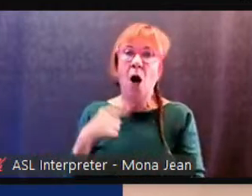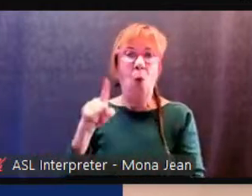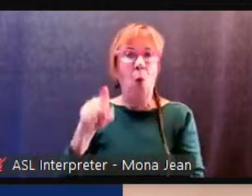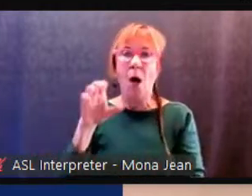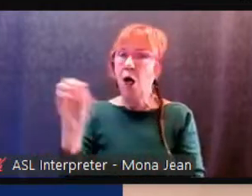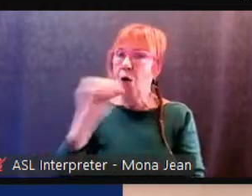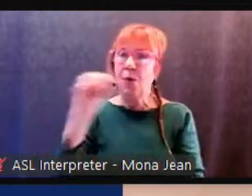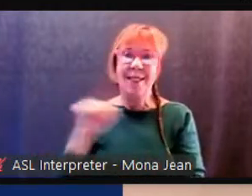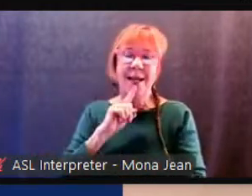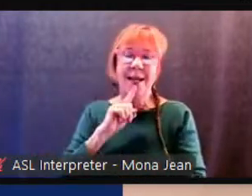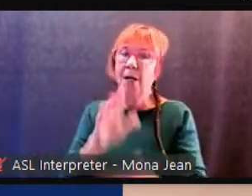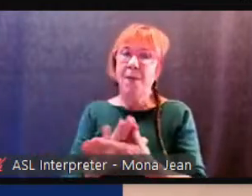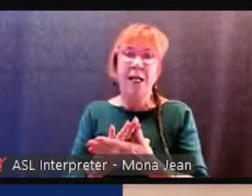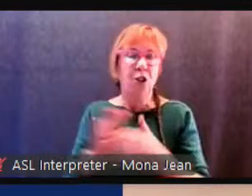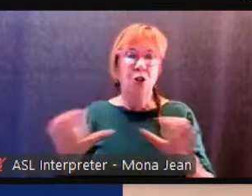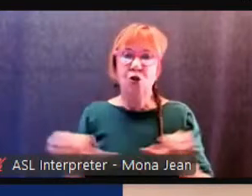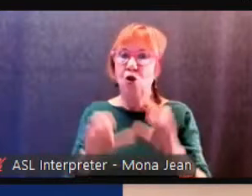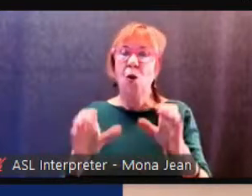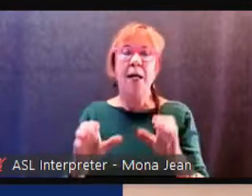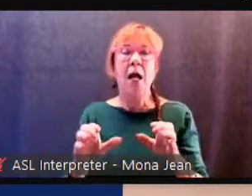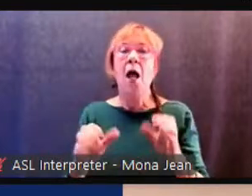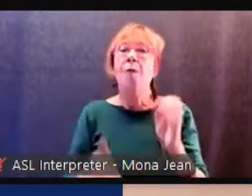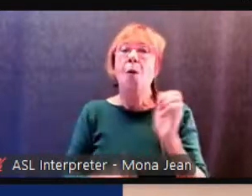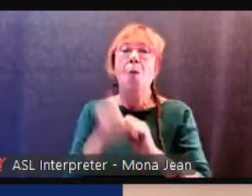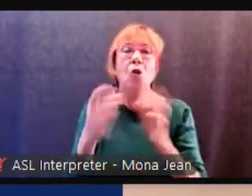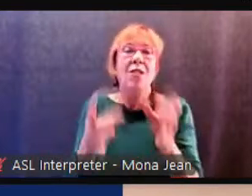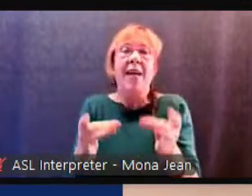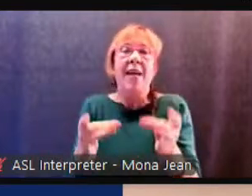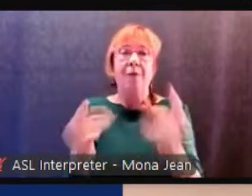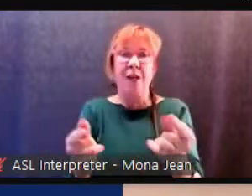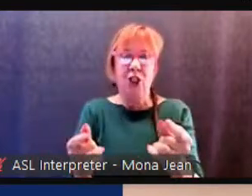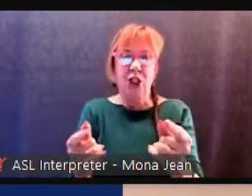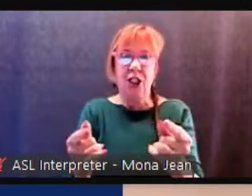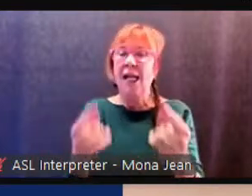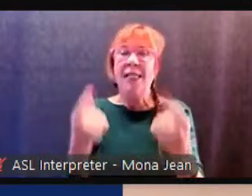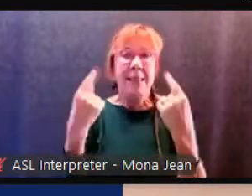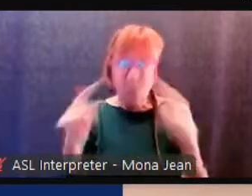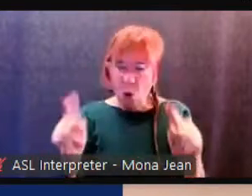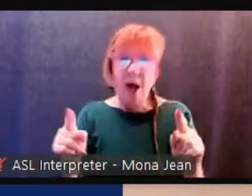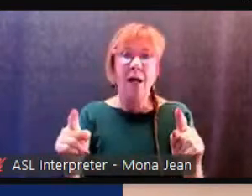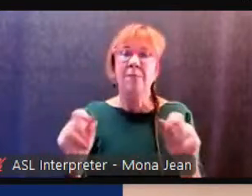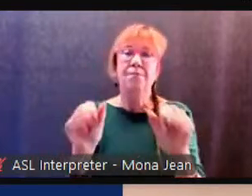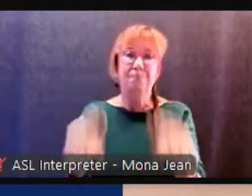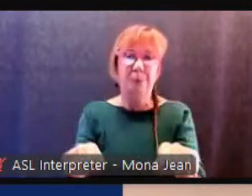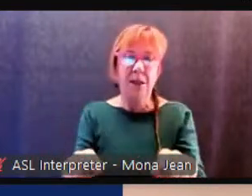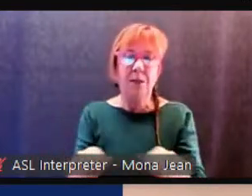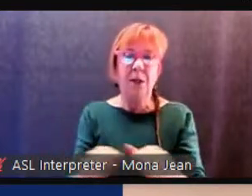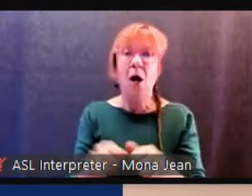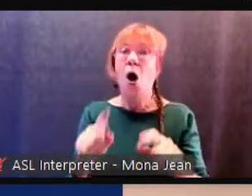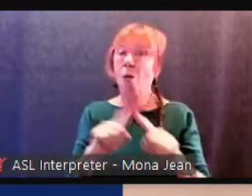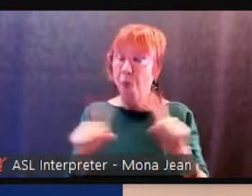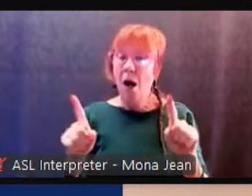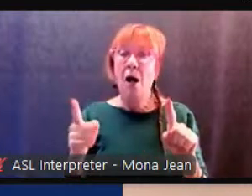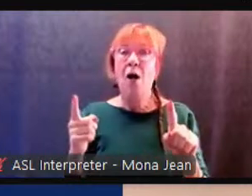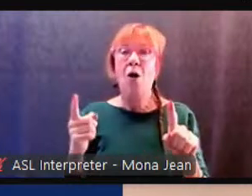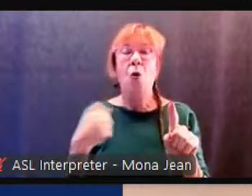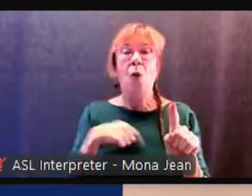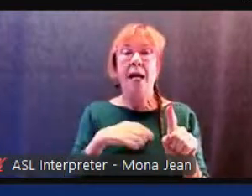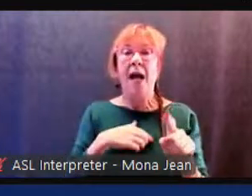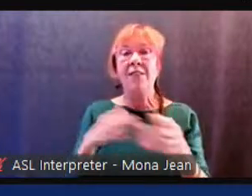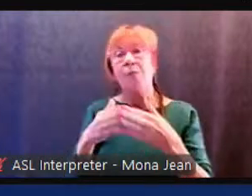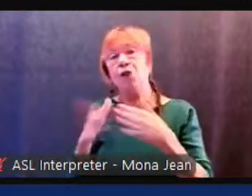100% committed to doing this as most efficiently and effectively as possible. However, we do have